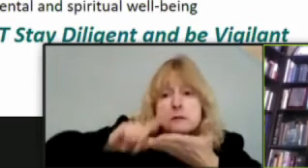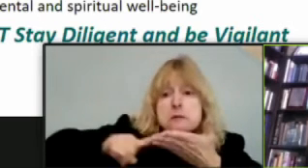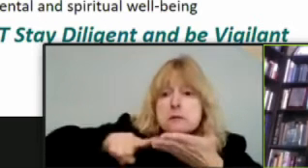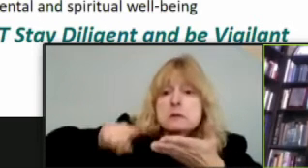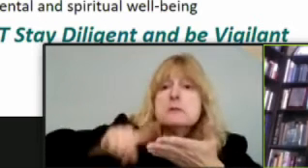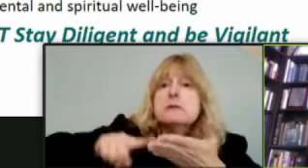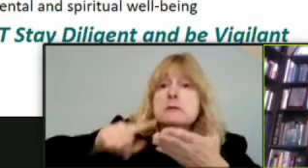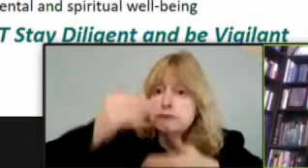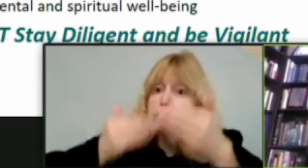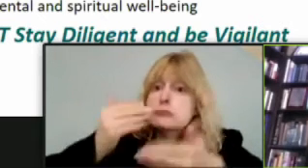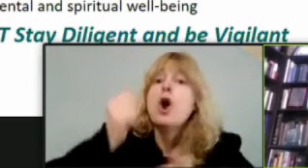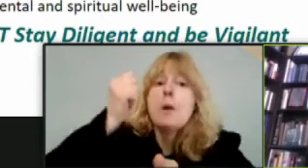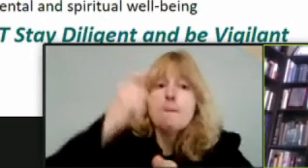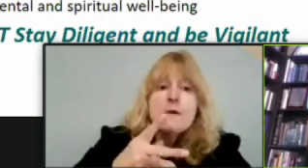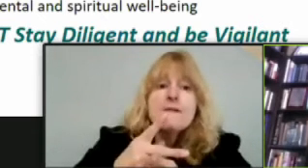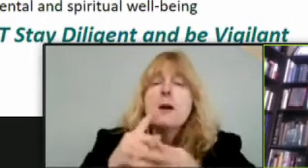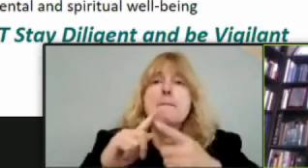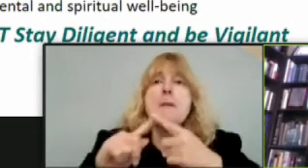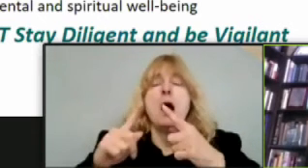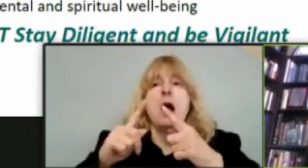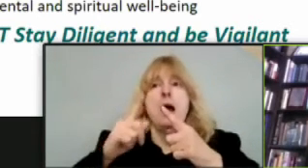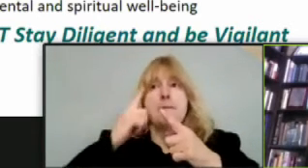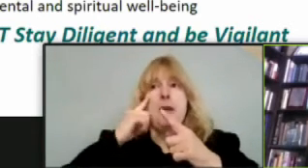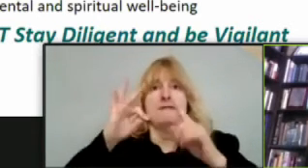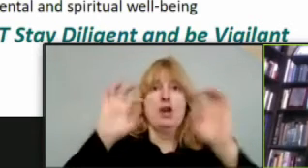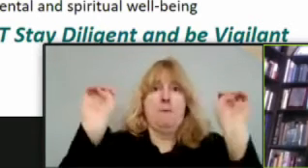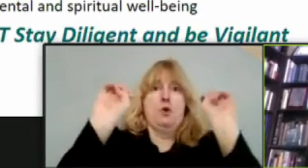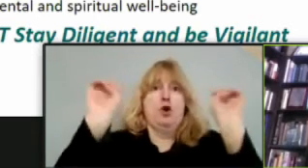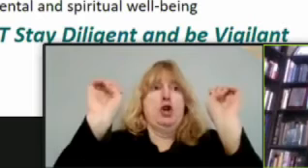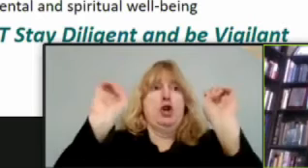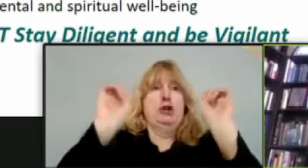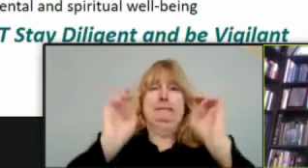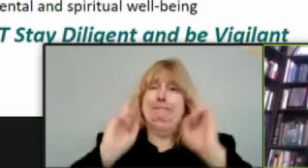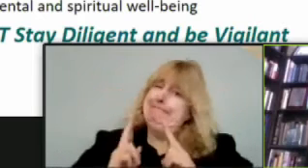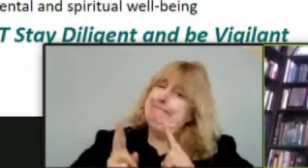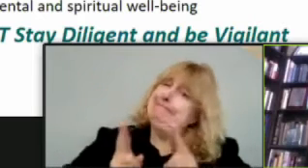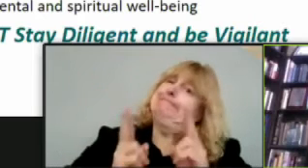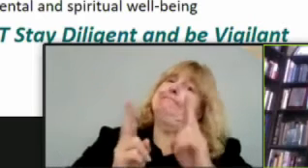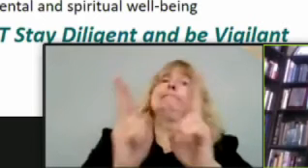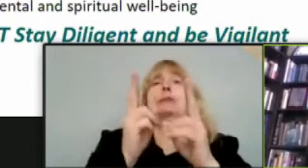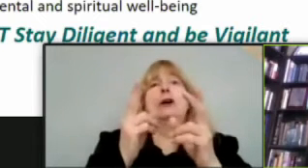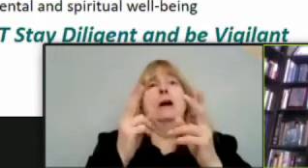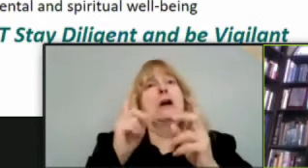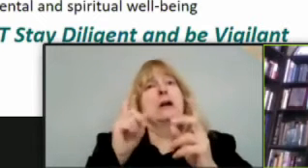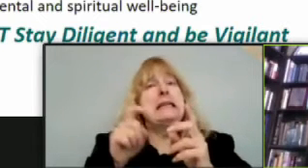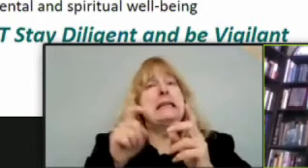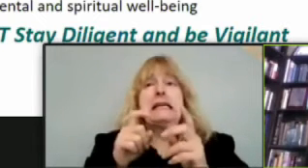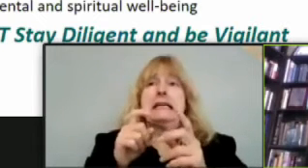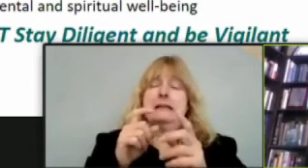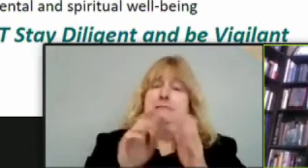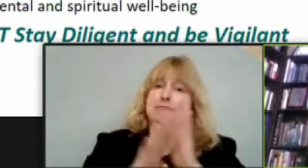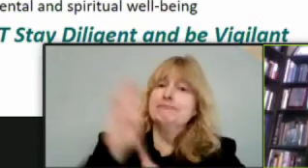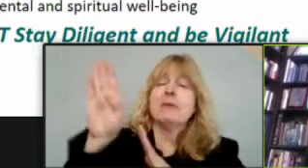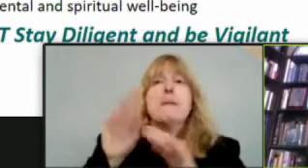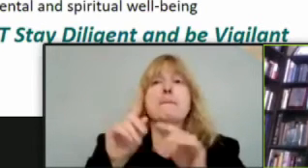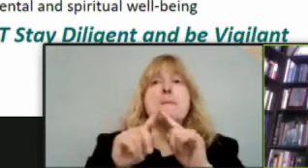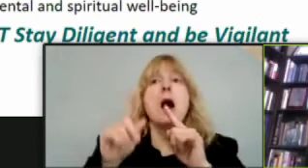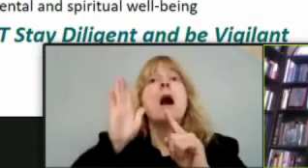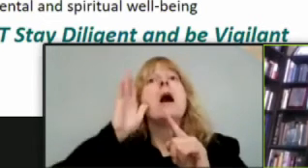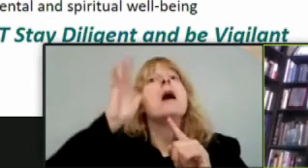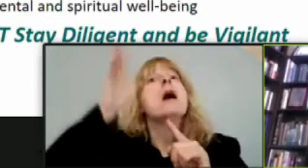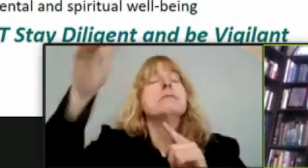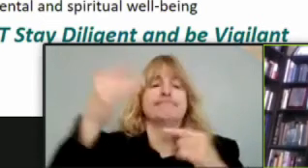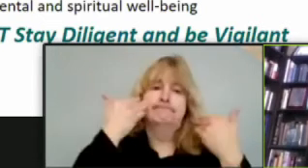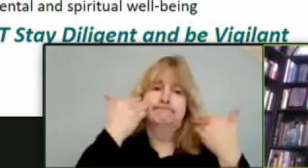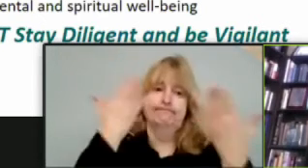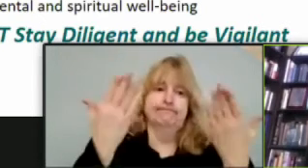effects because it was speeded up due to the emergency use authorization. They are available for ages 18 and over, both Moderna